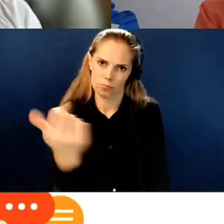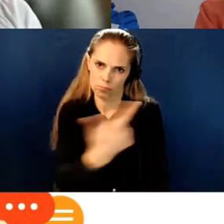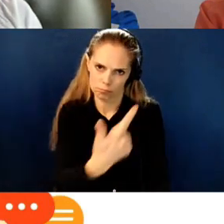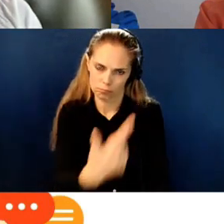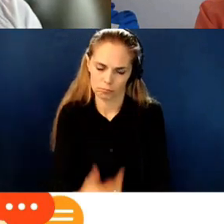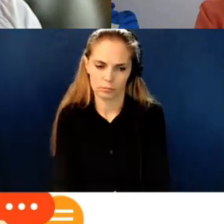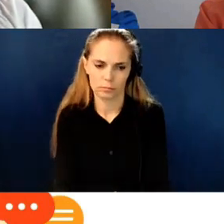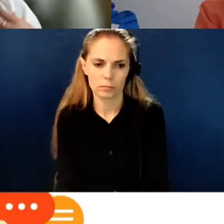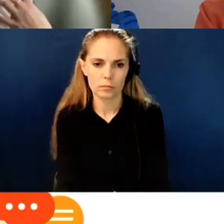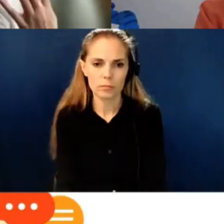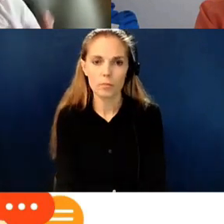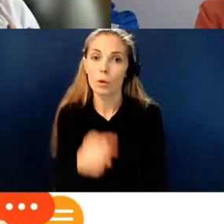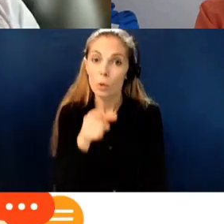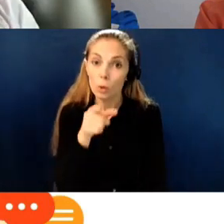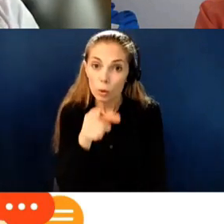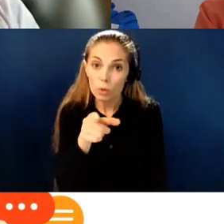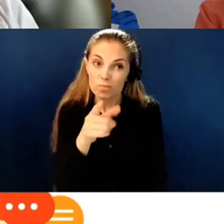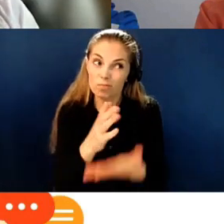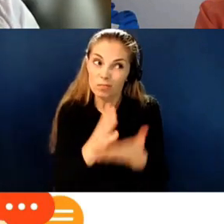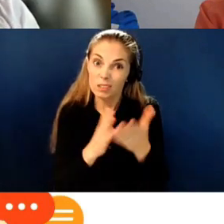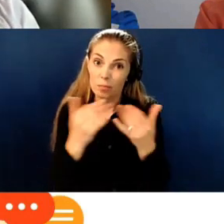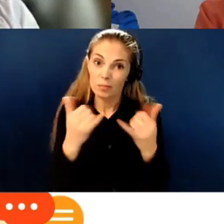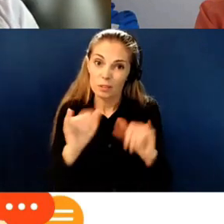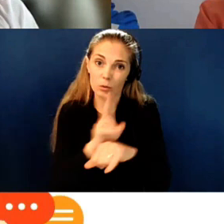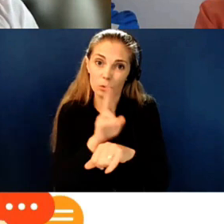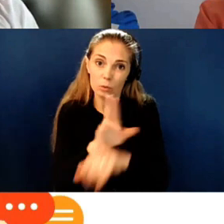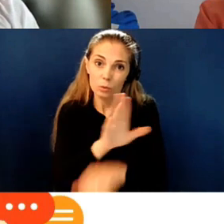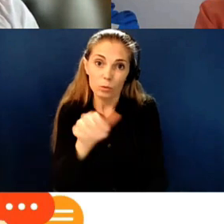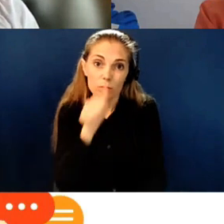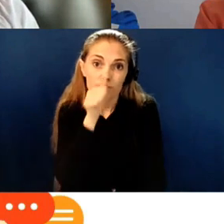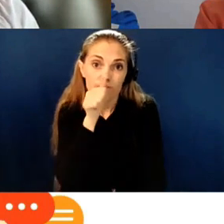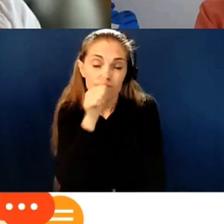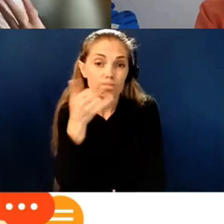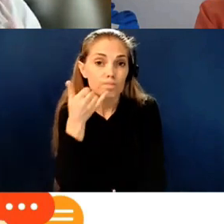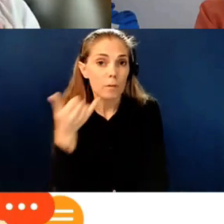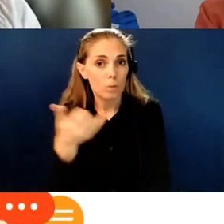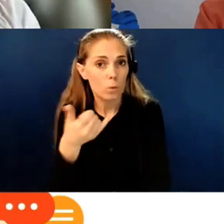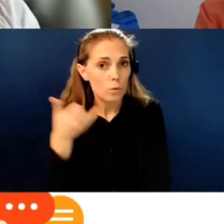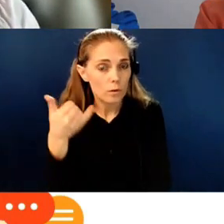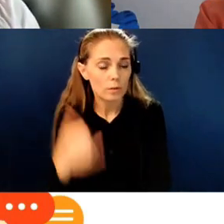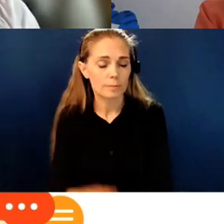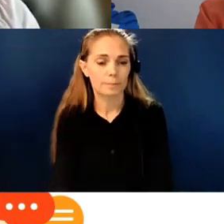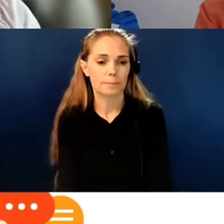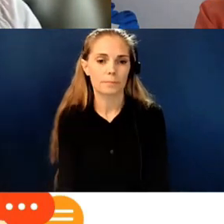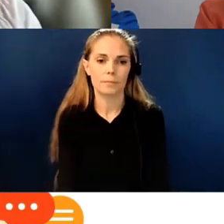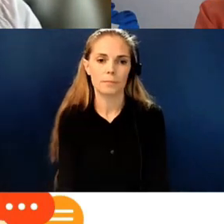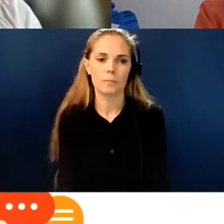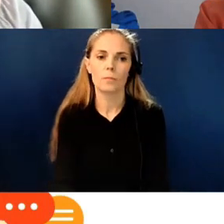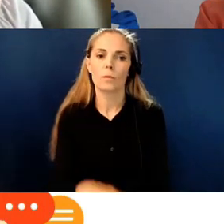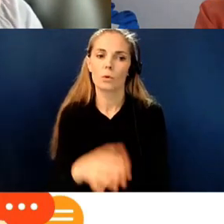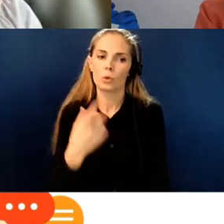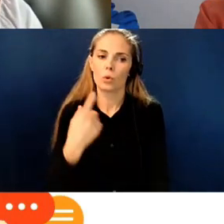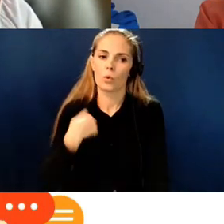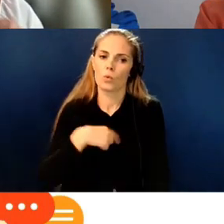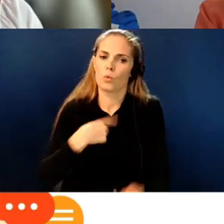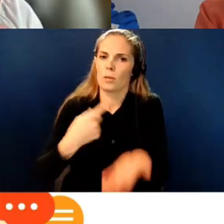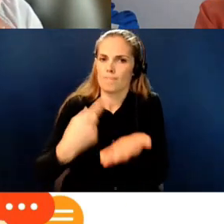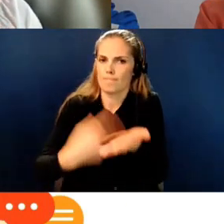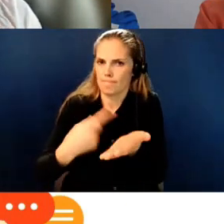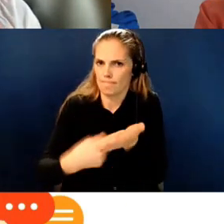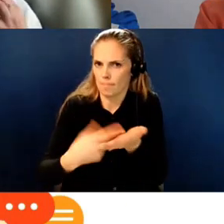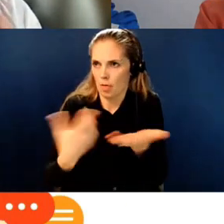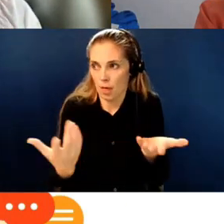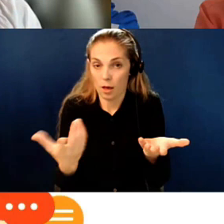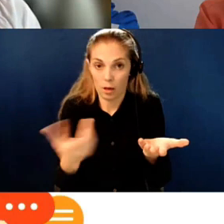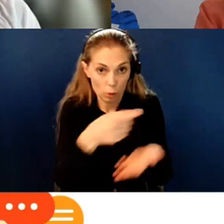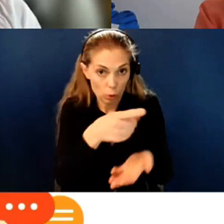using those phones. So as part of the discussion today, we're looking at a tool or discussing that option where you can get your phone